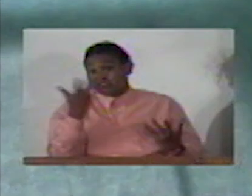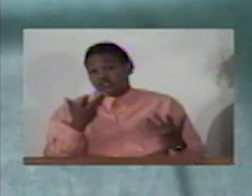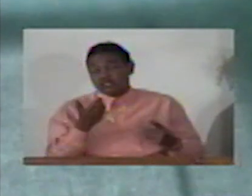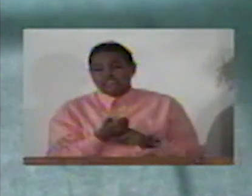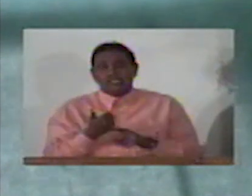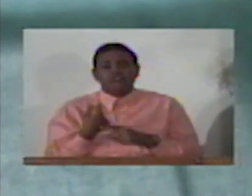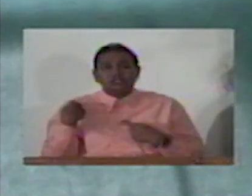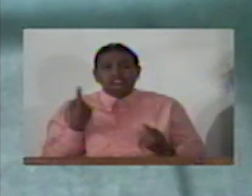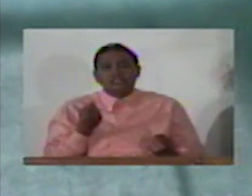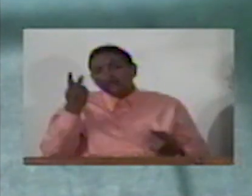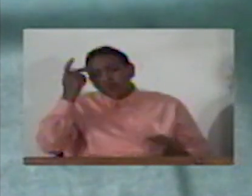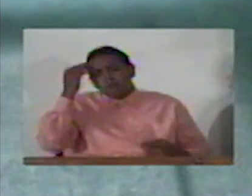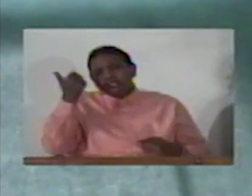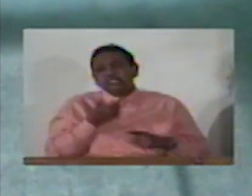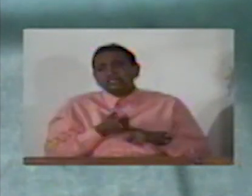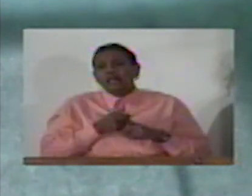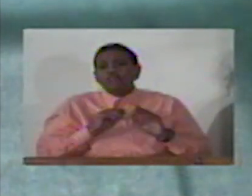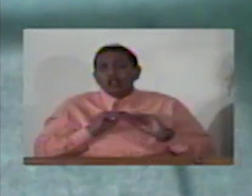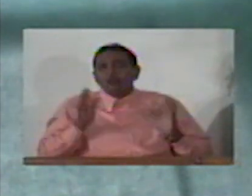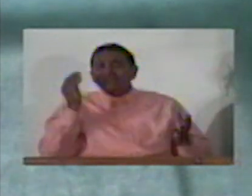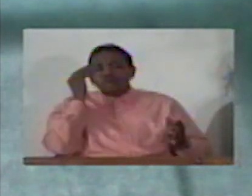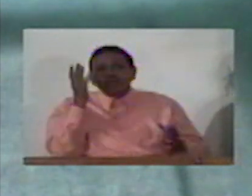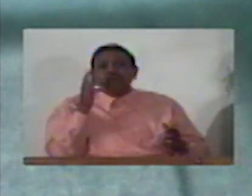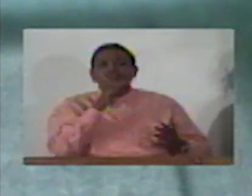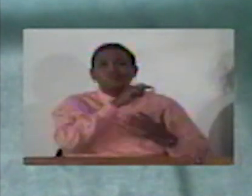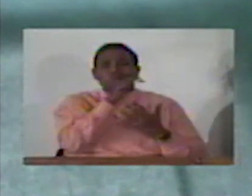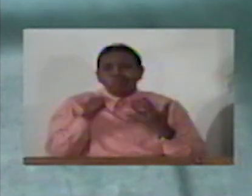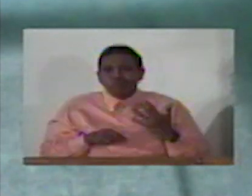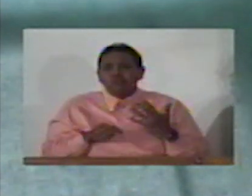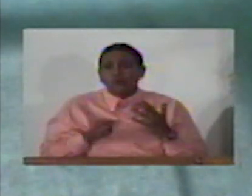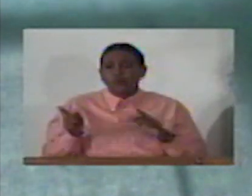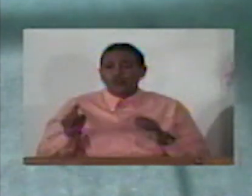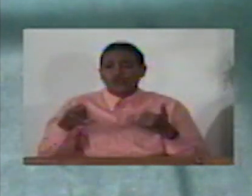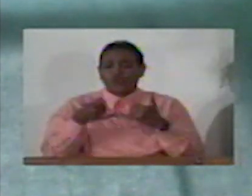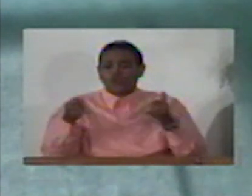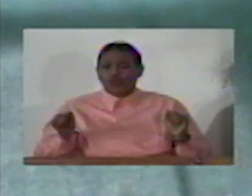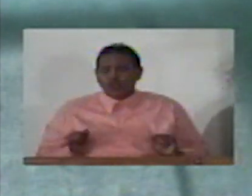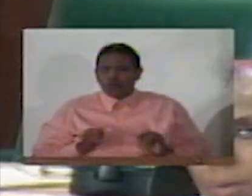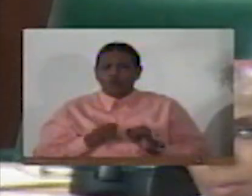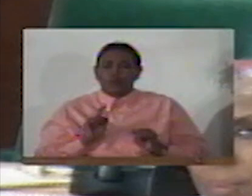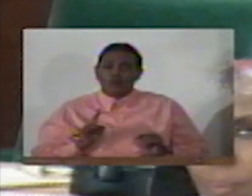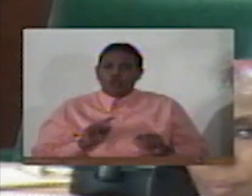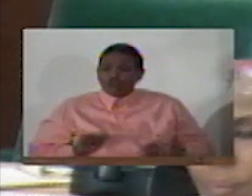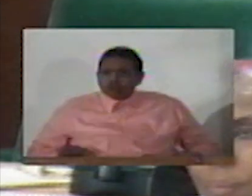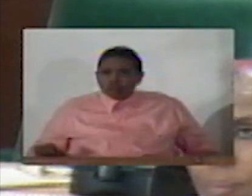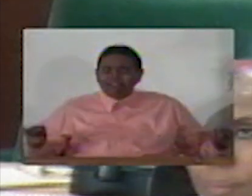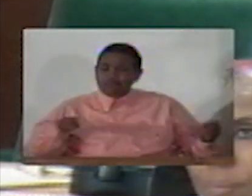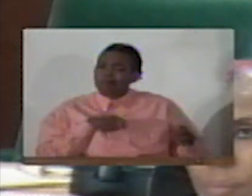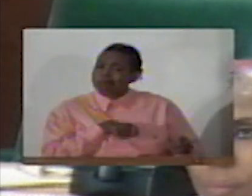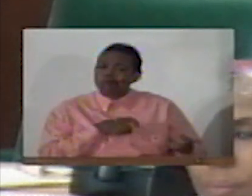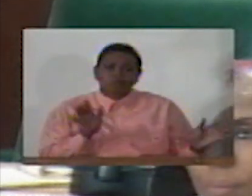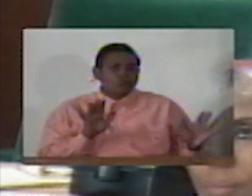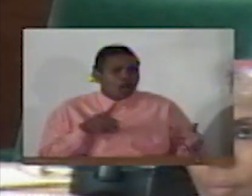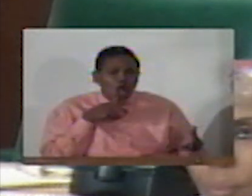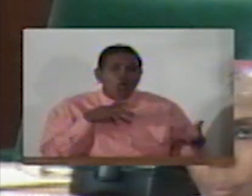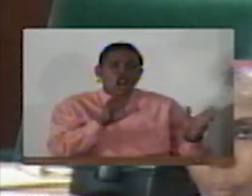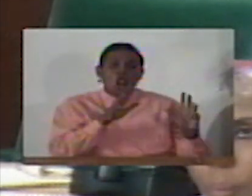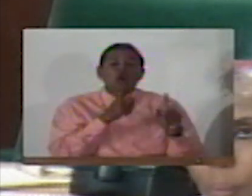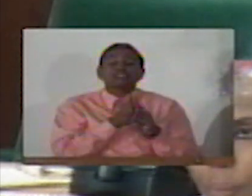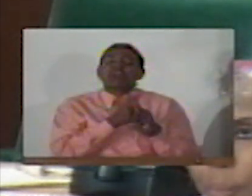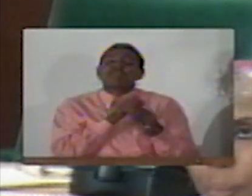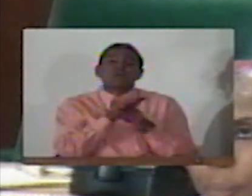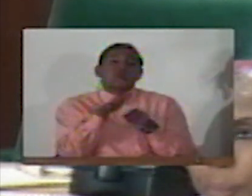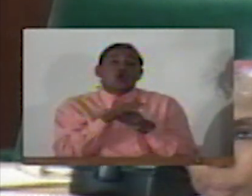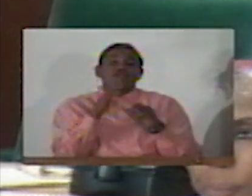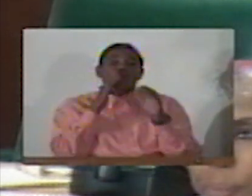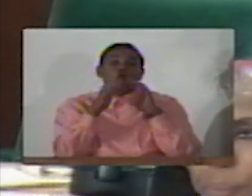Minister clearly told this House about those proposed boundaries, enough communications in a simple and clear manner